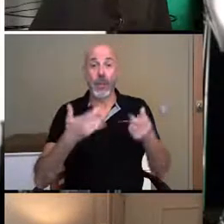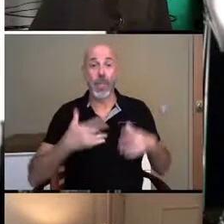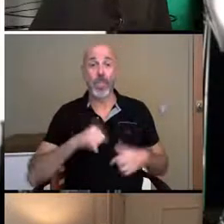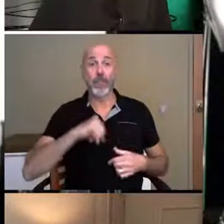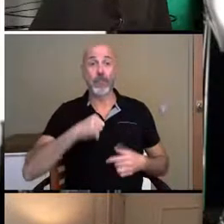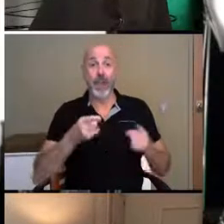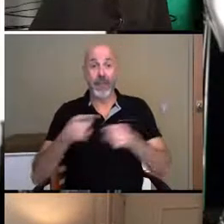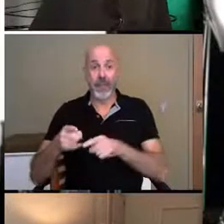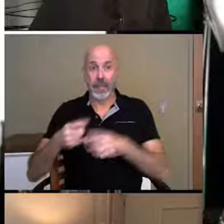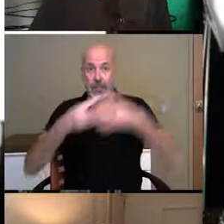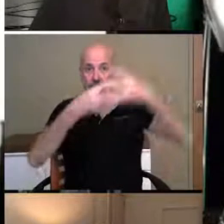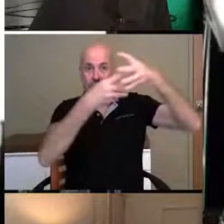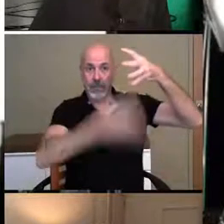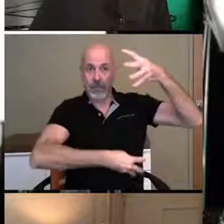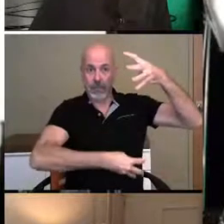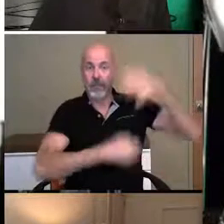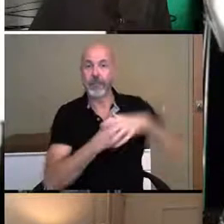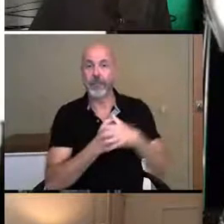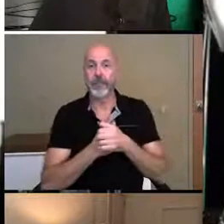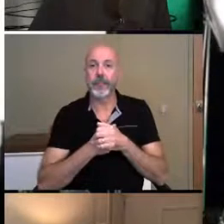order.